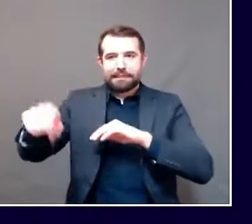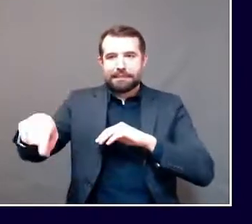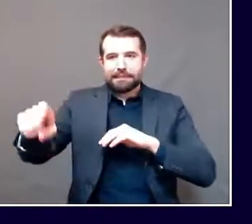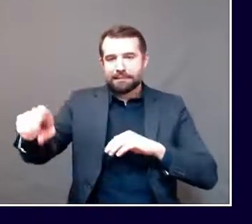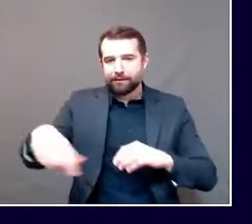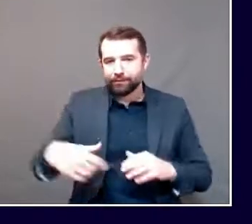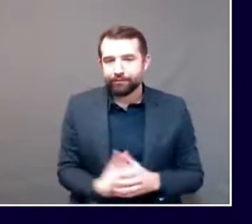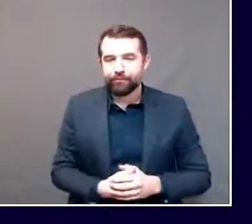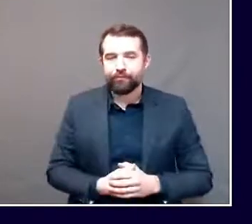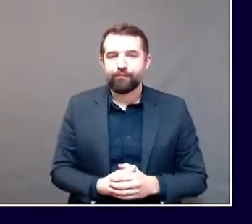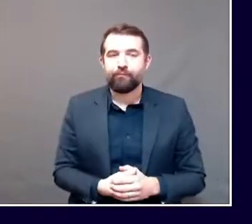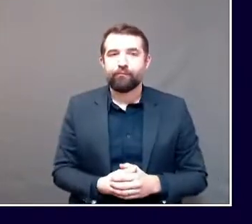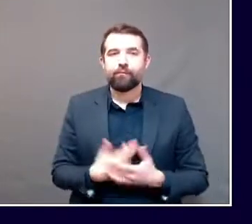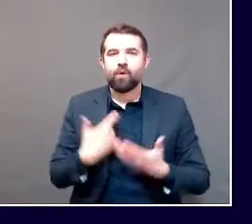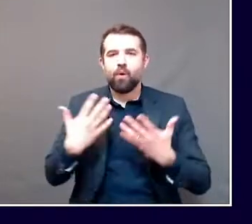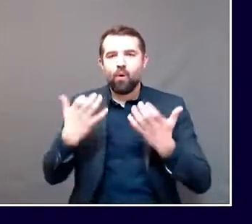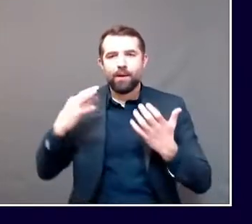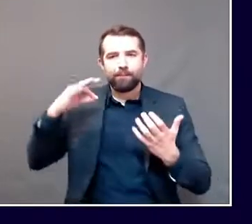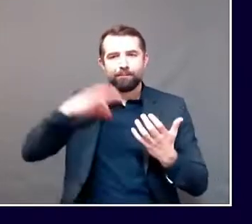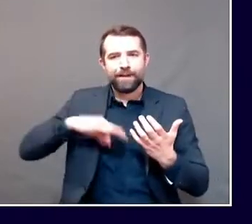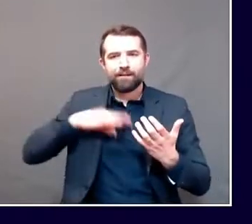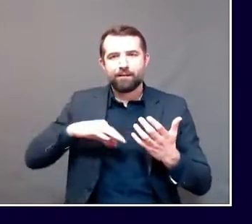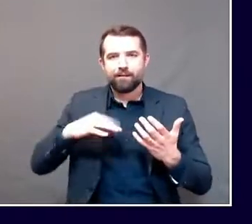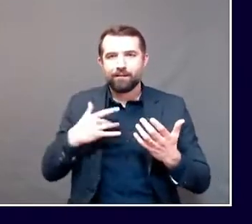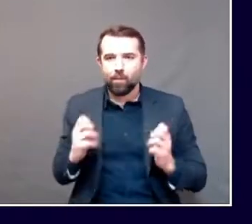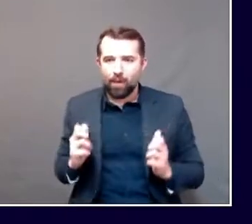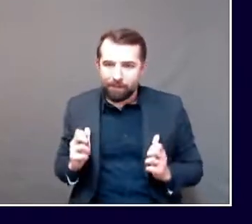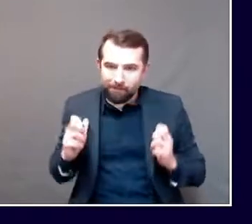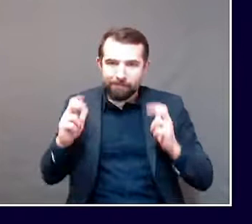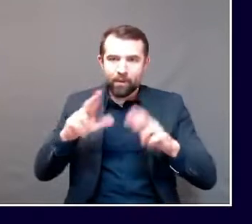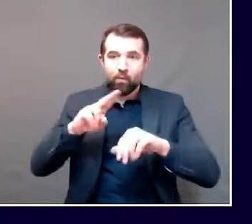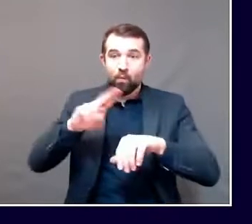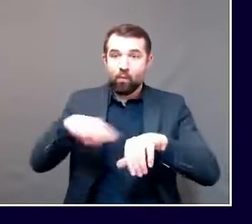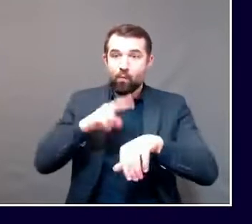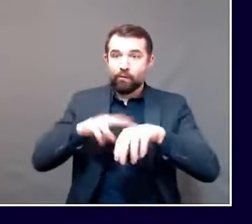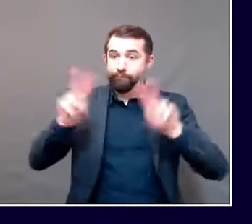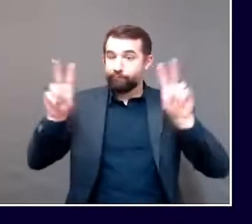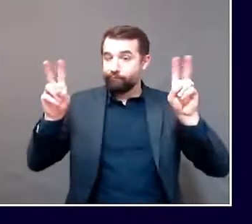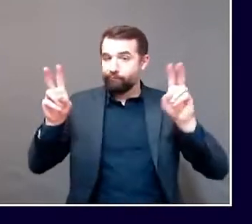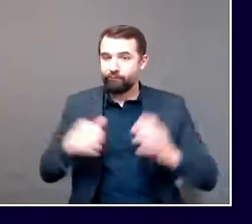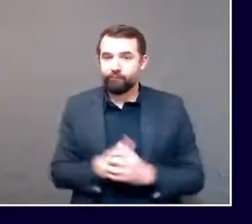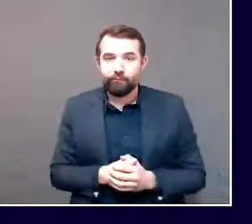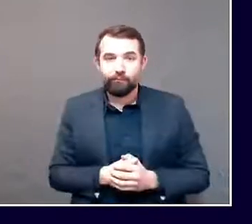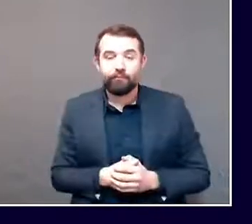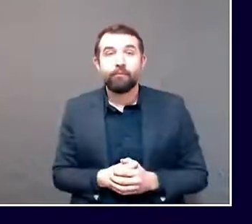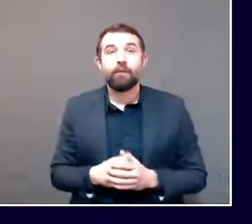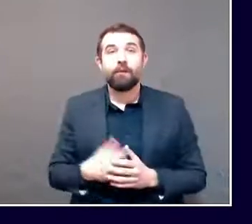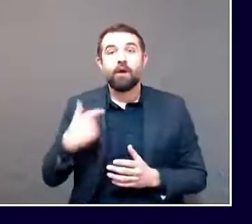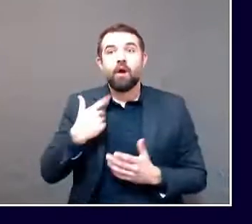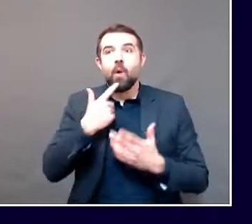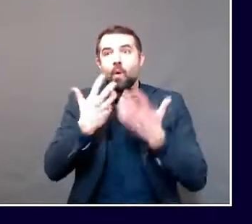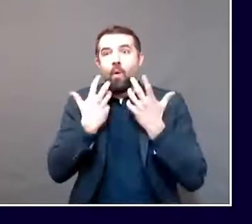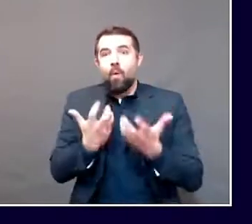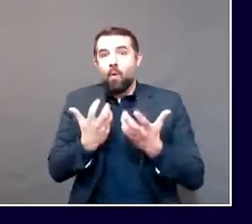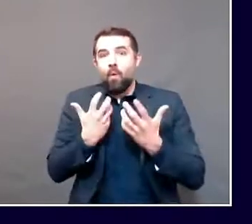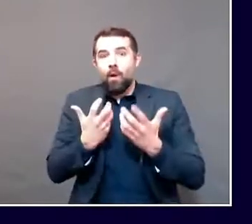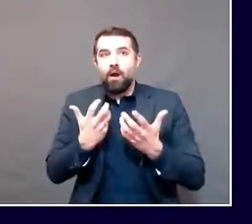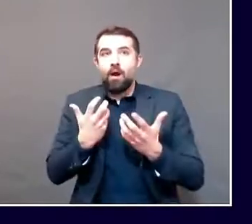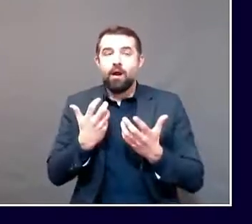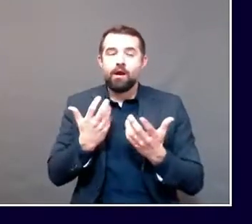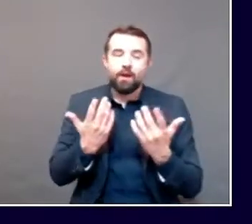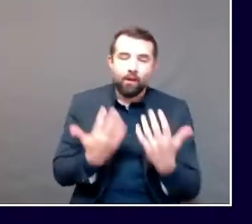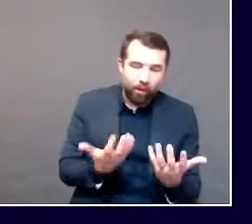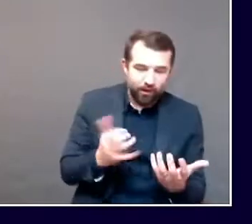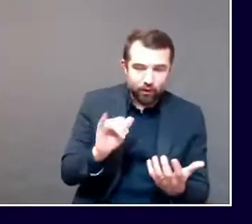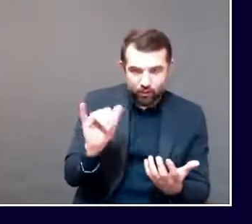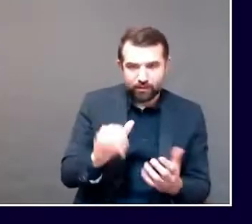Maine back on that path toward normalcy, that return to normalcy we so much crave. As much as I wish I could give everyone